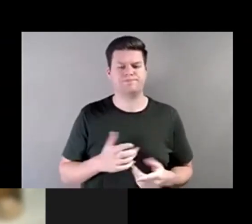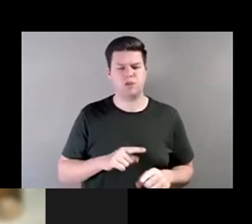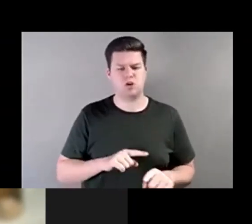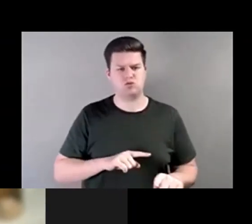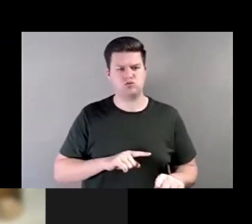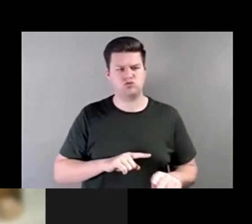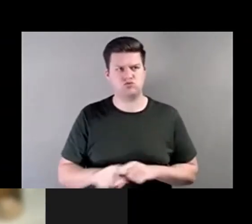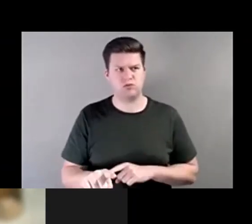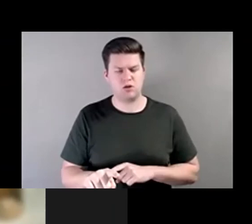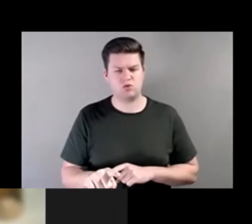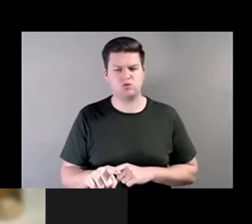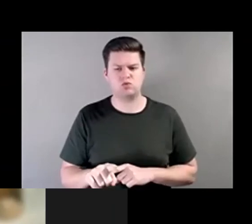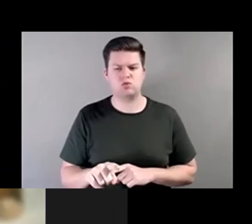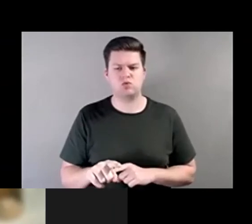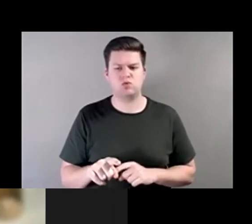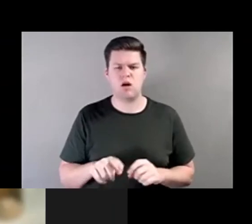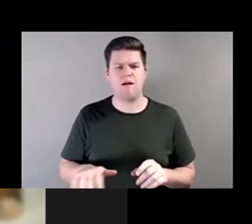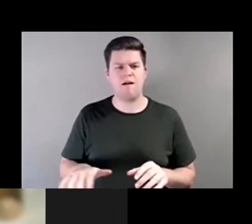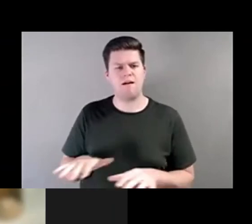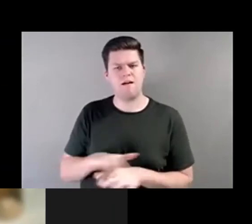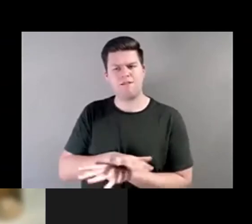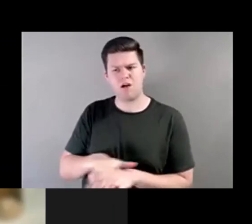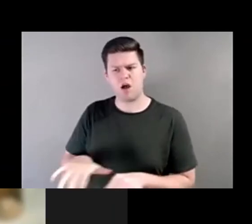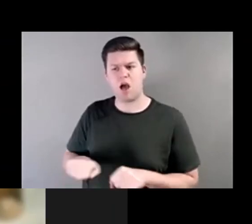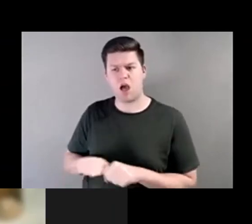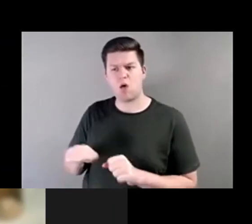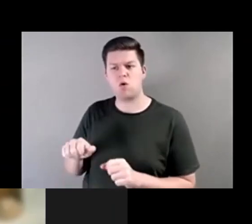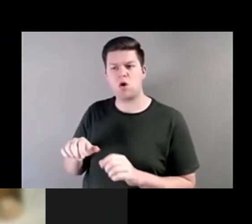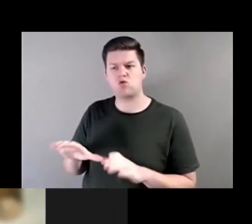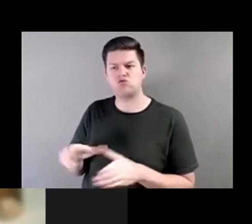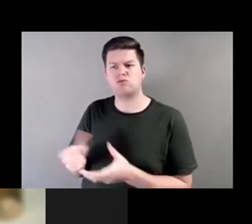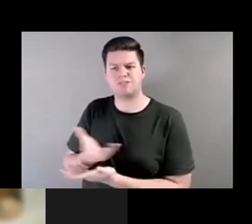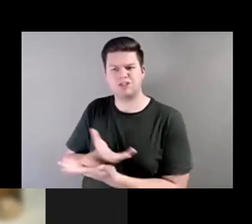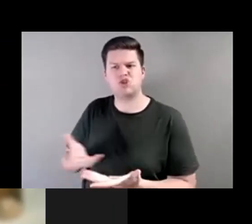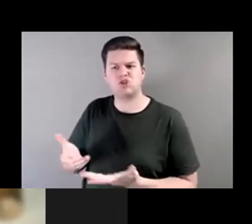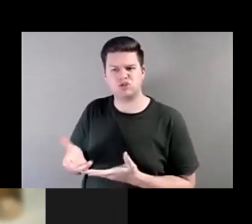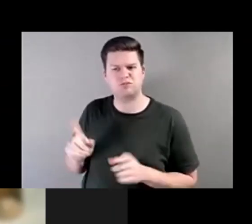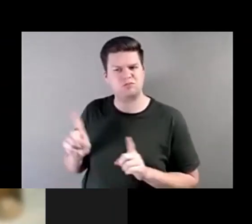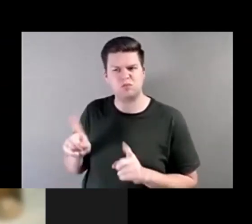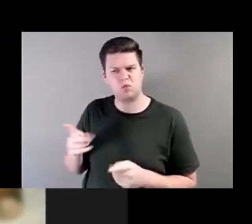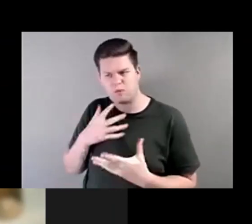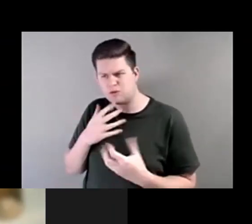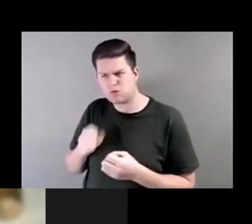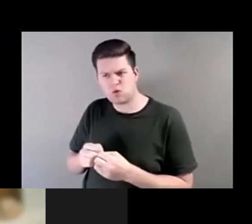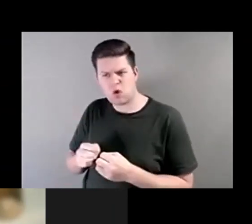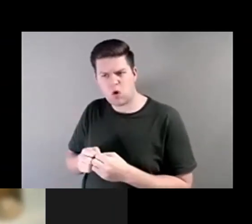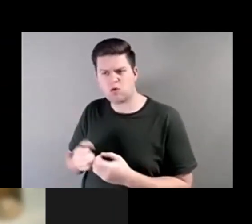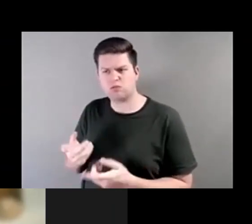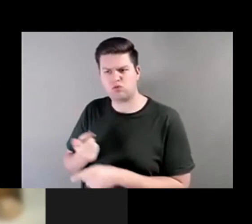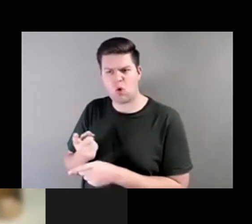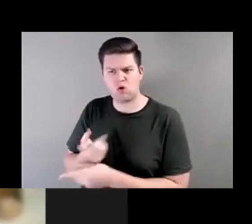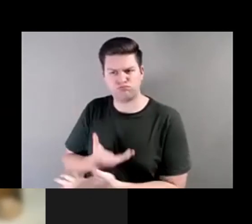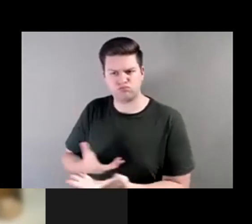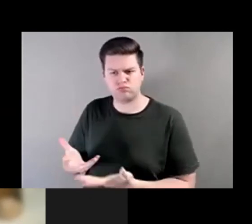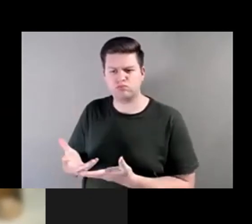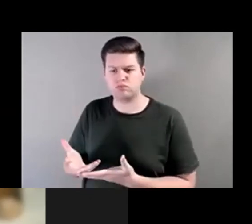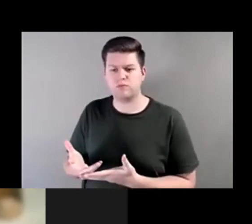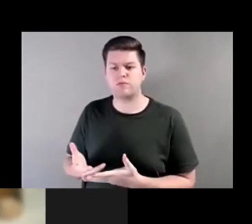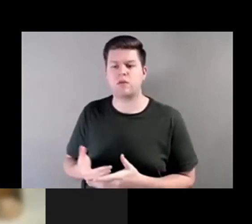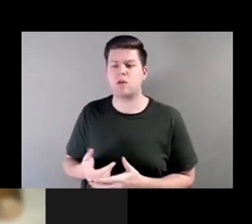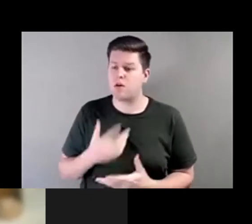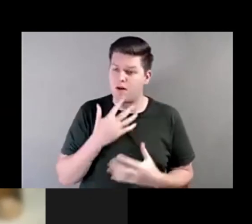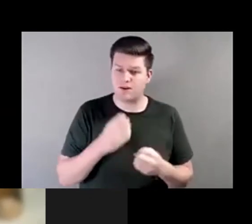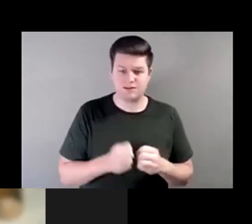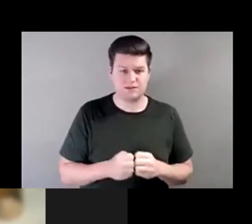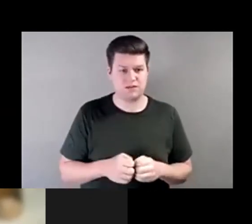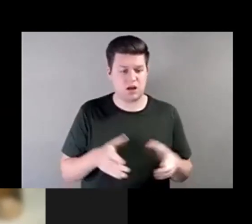cover off what our group thought. So I think our group was a small but perfectly formed group with a